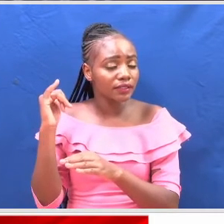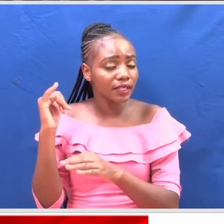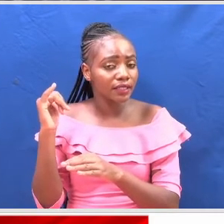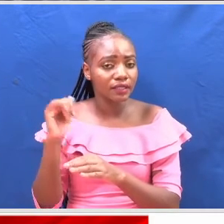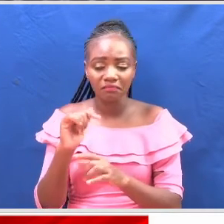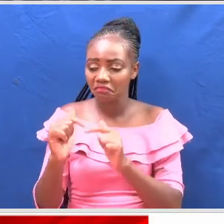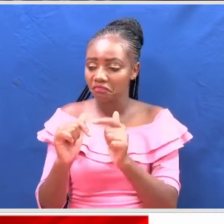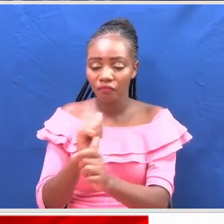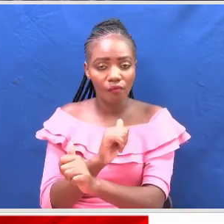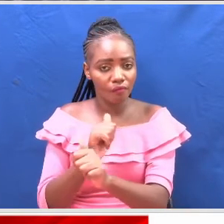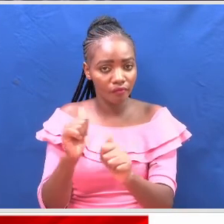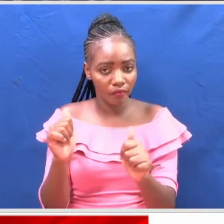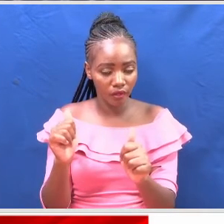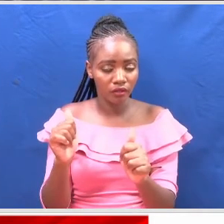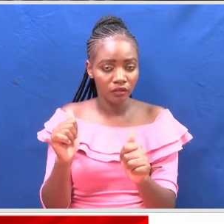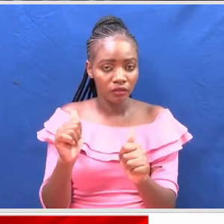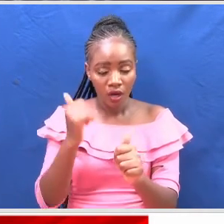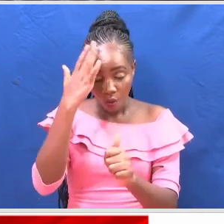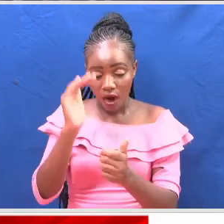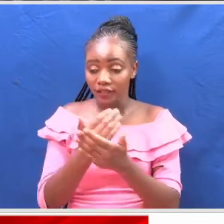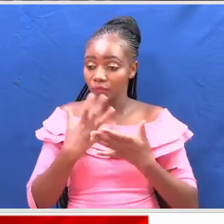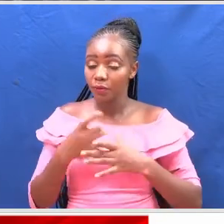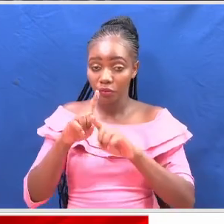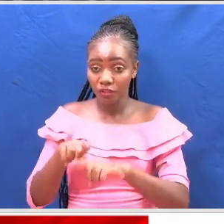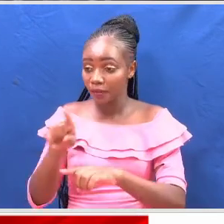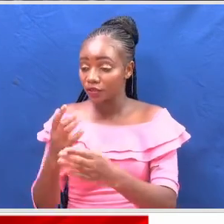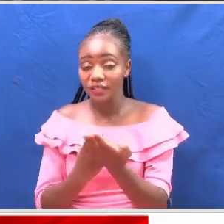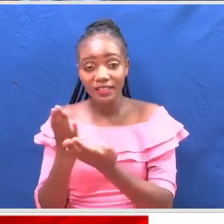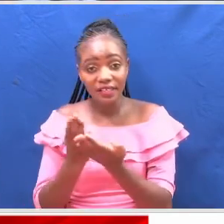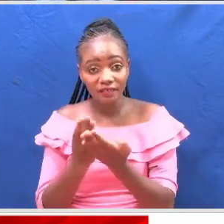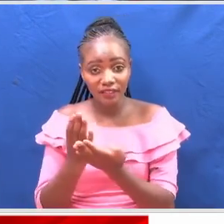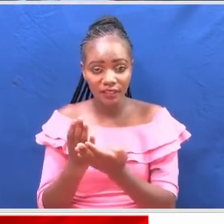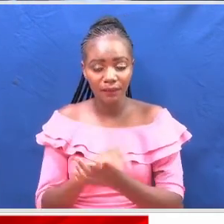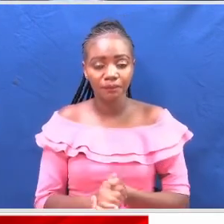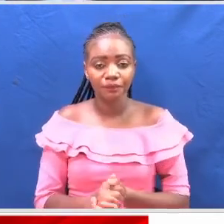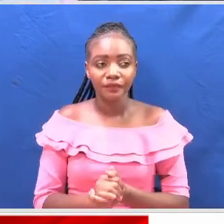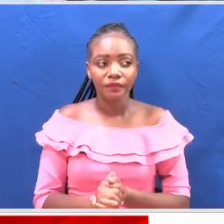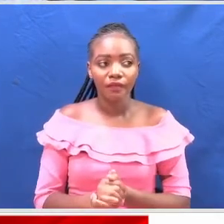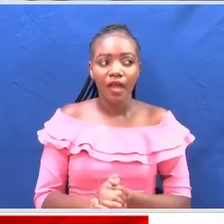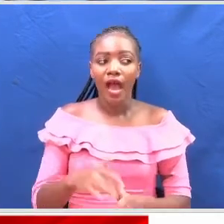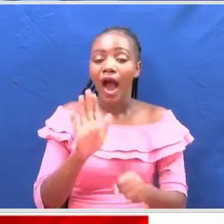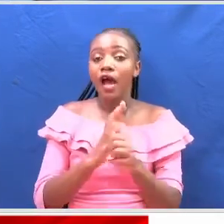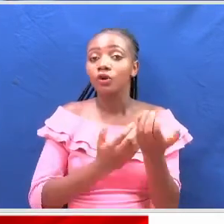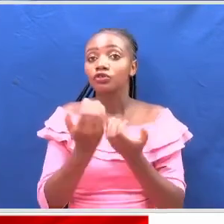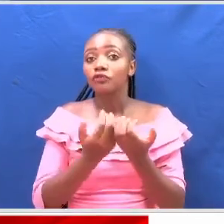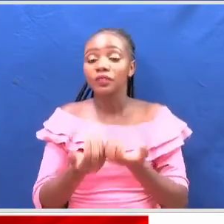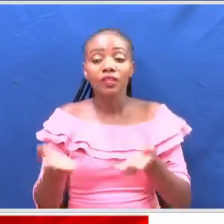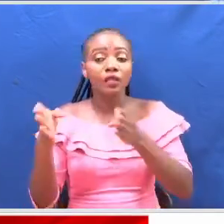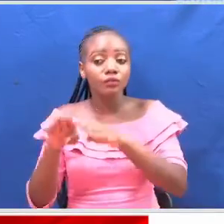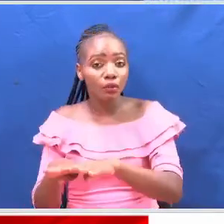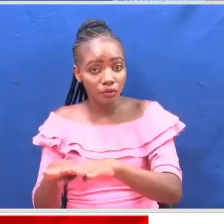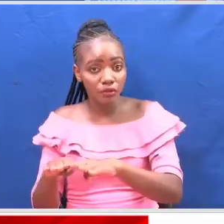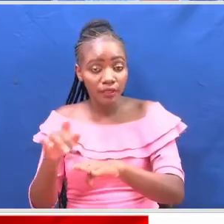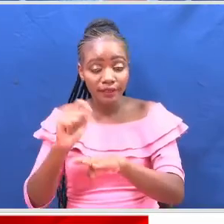have had to rely on those services. This is a trend we've seen globally. A lot of businesses were forced to shut down